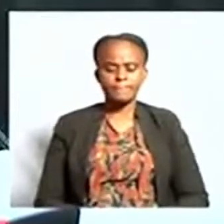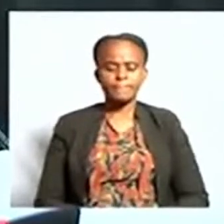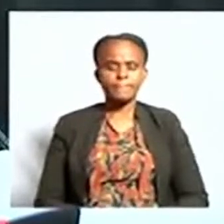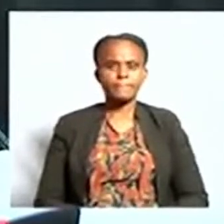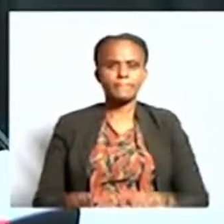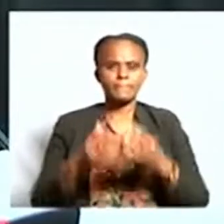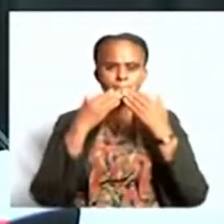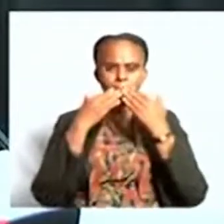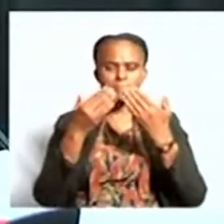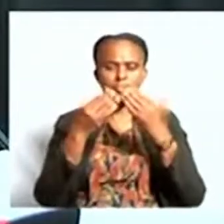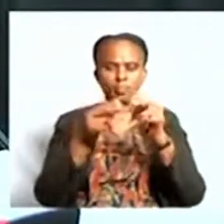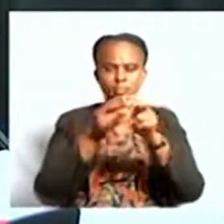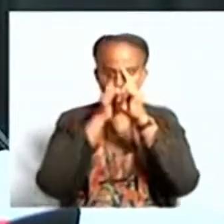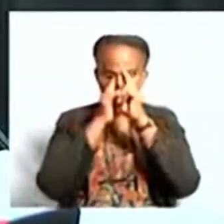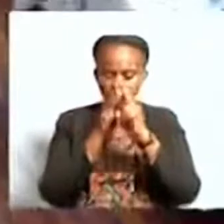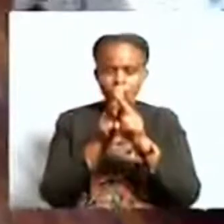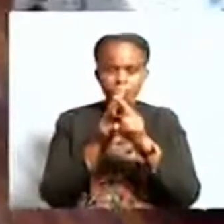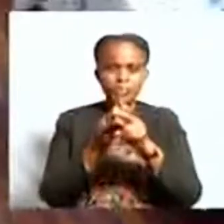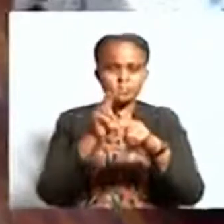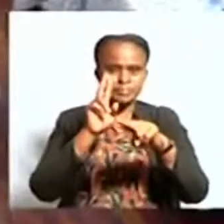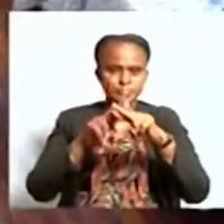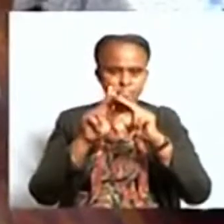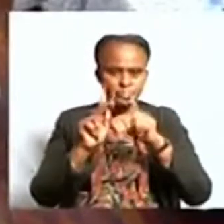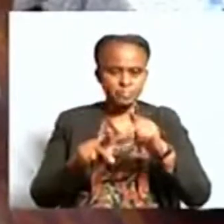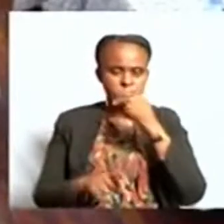Thank you, Honorable Chair.